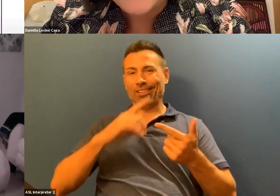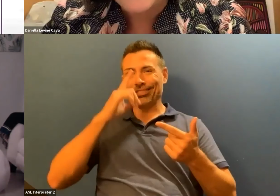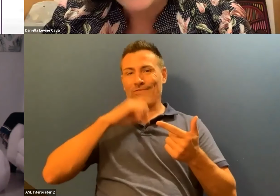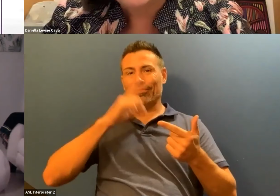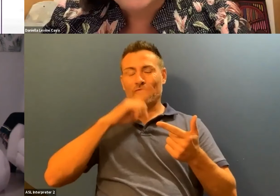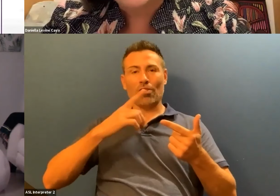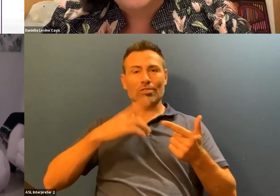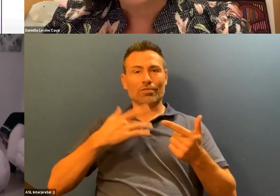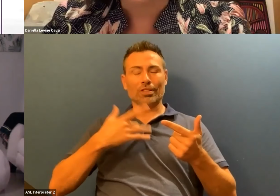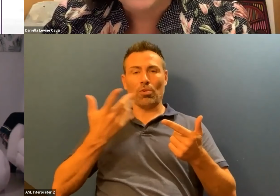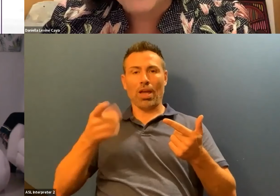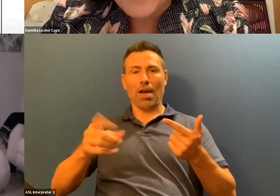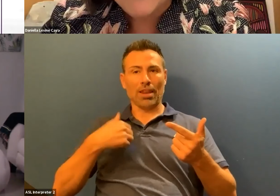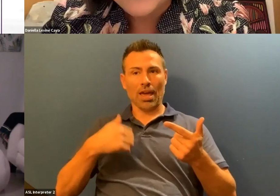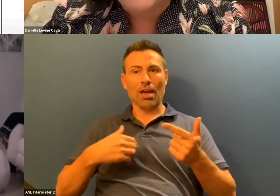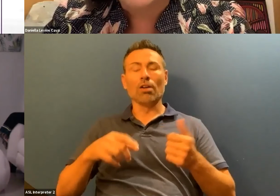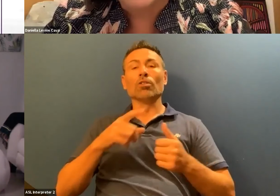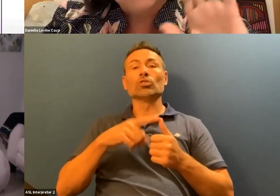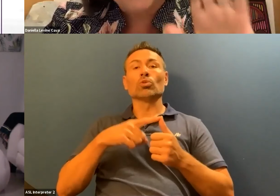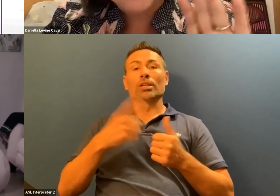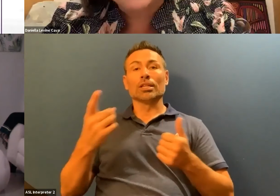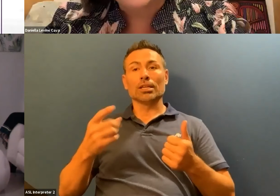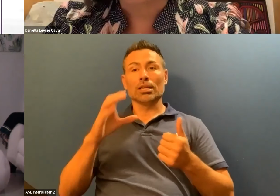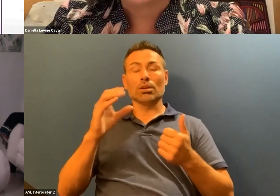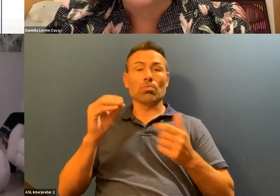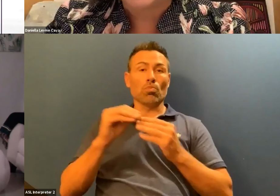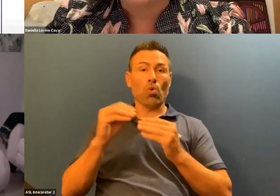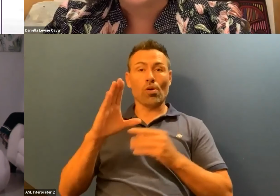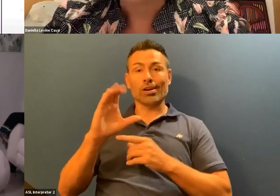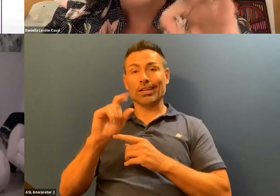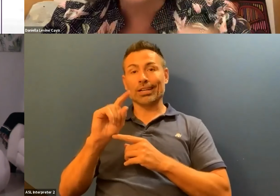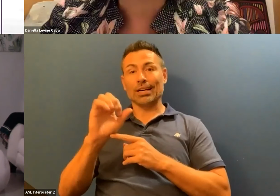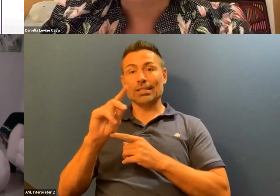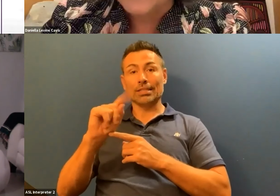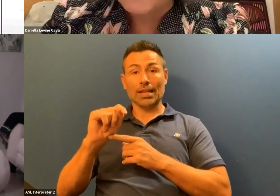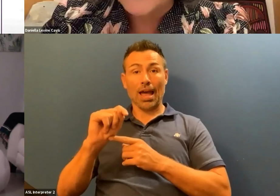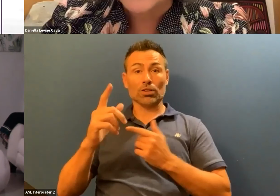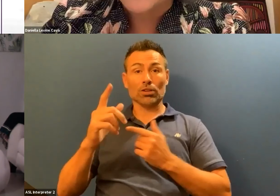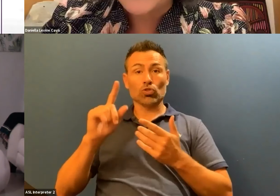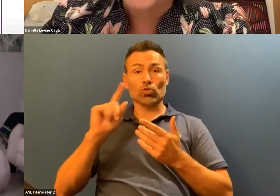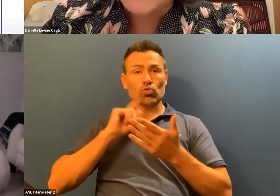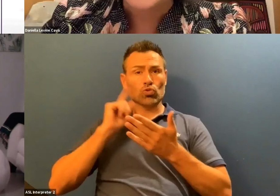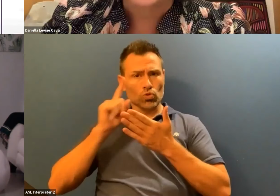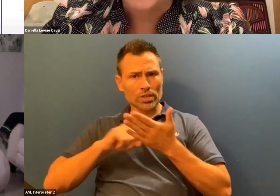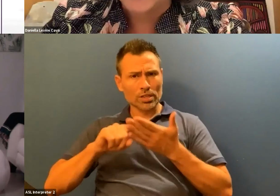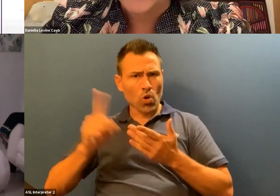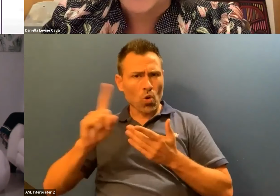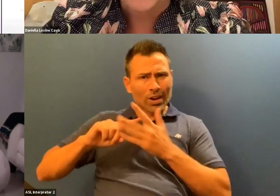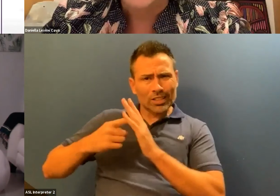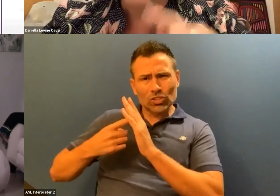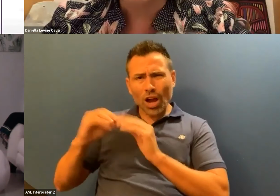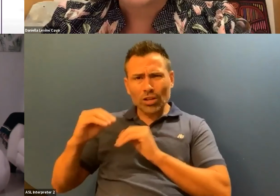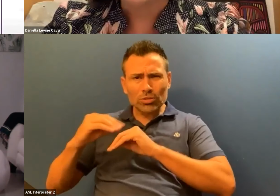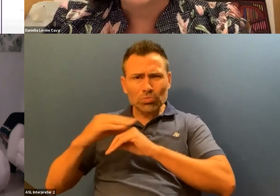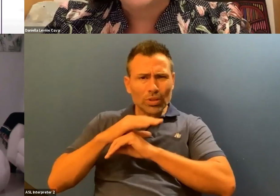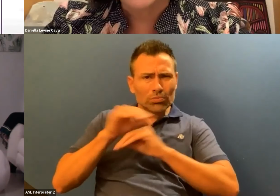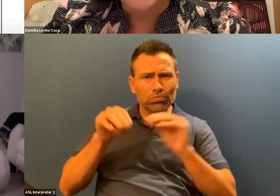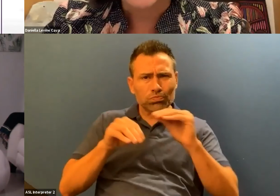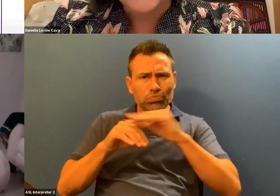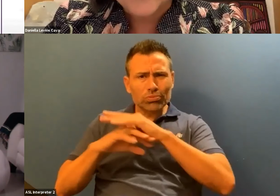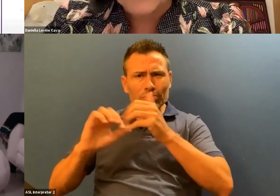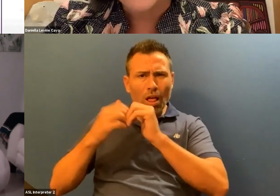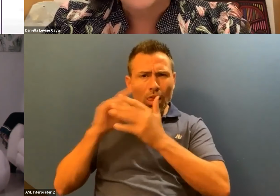contact tracing, which, by the way, people are more aware of now that the president came down with COVID. They're doing some robust contact tracing, I can assure you, around